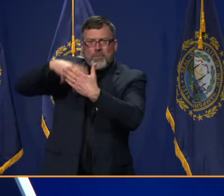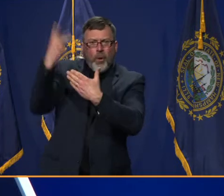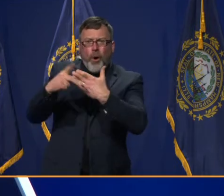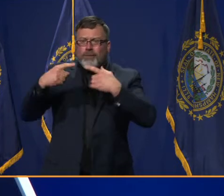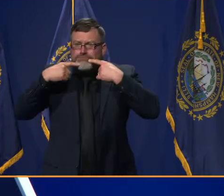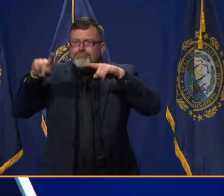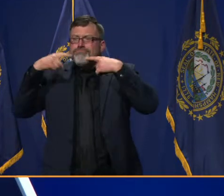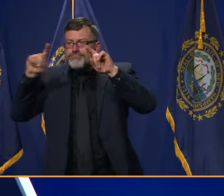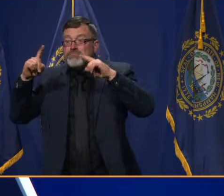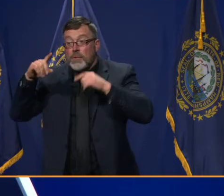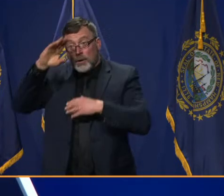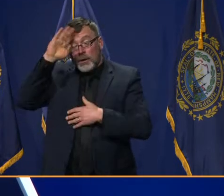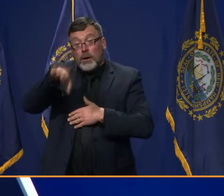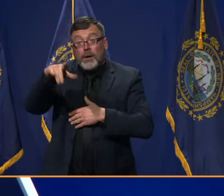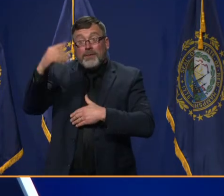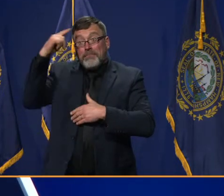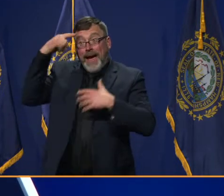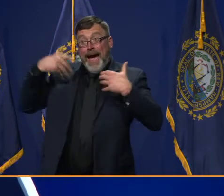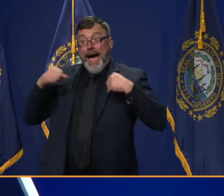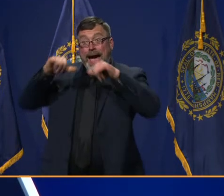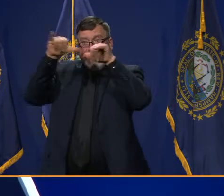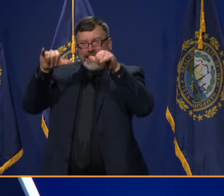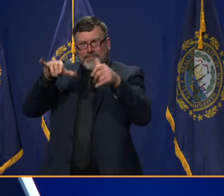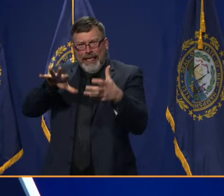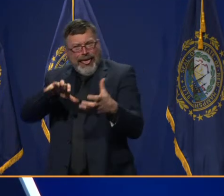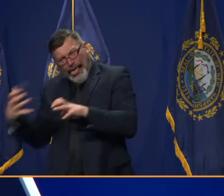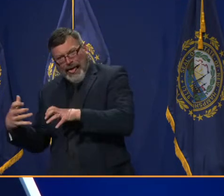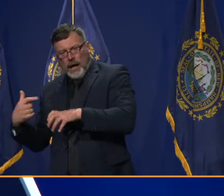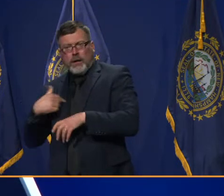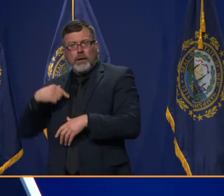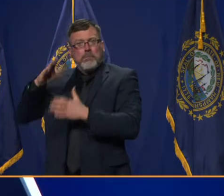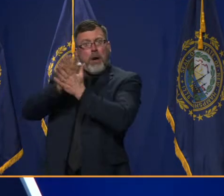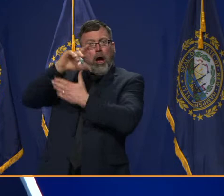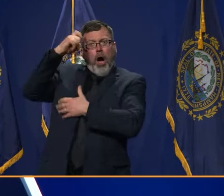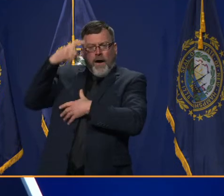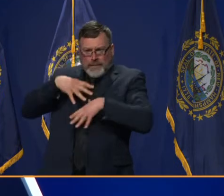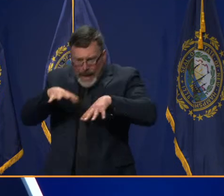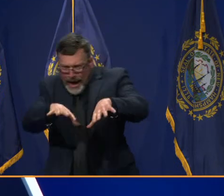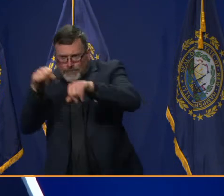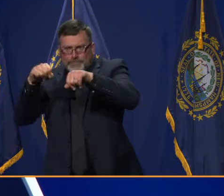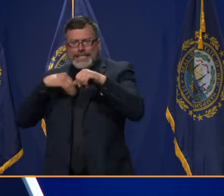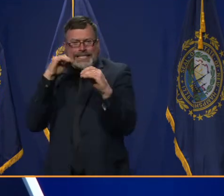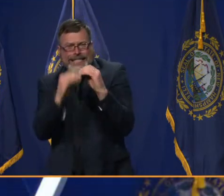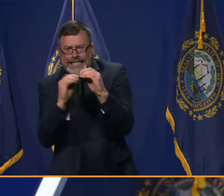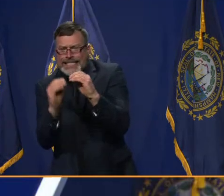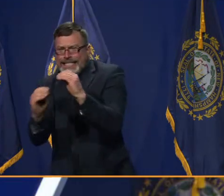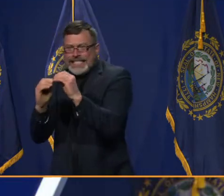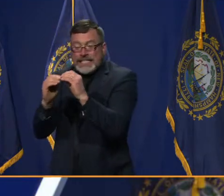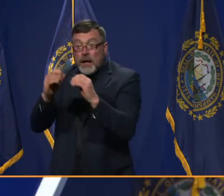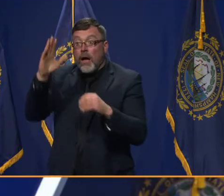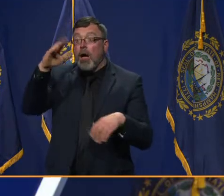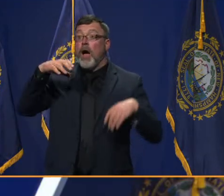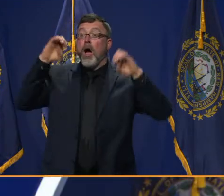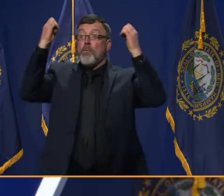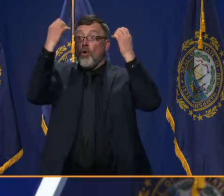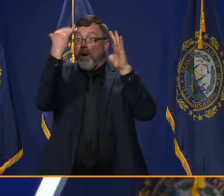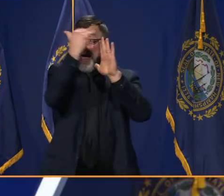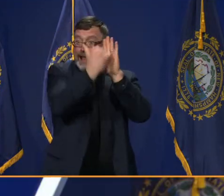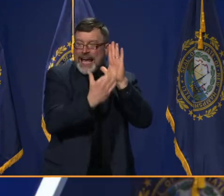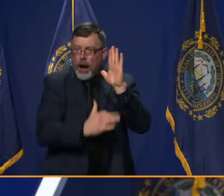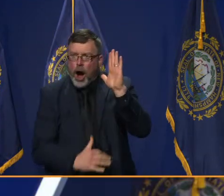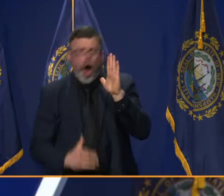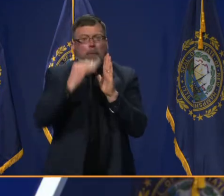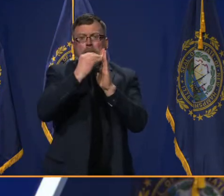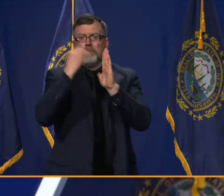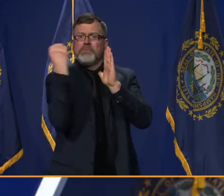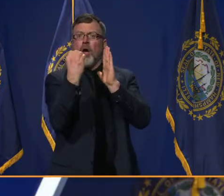completely broken mental health system, we had gotten our emergency room wait list to 0. And that accomplishment, it's not just a